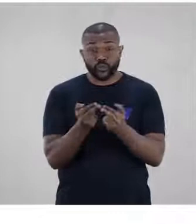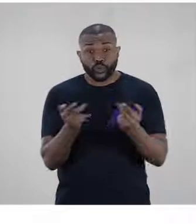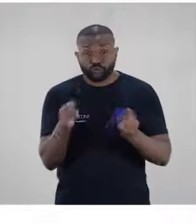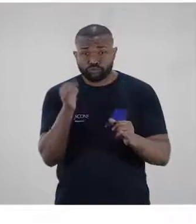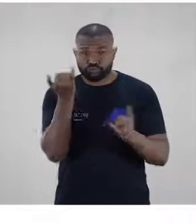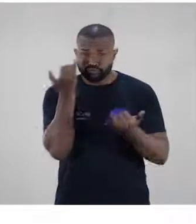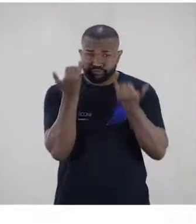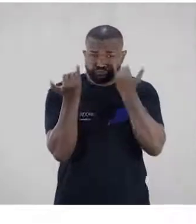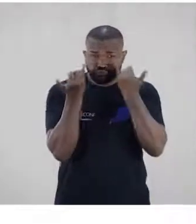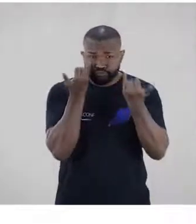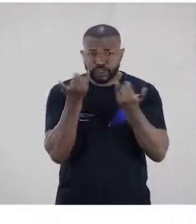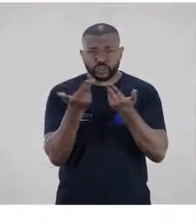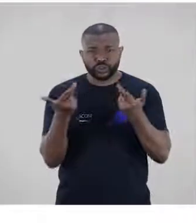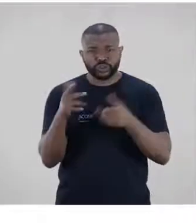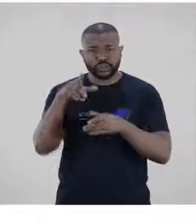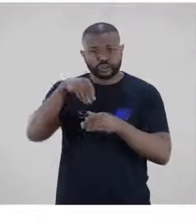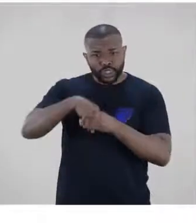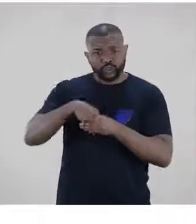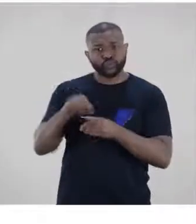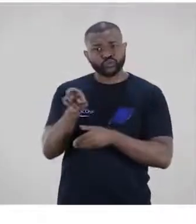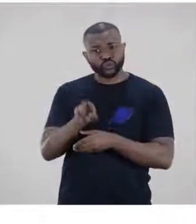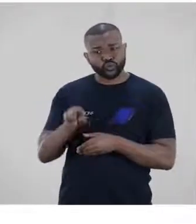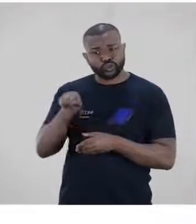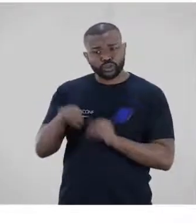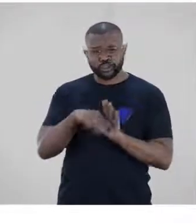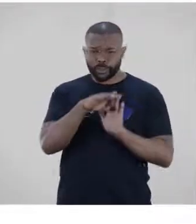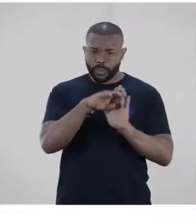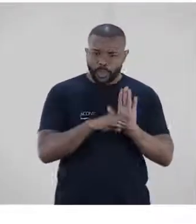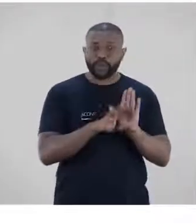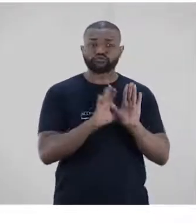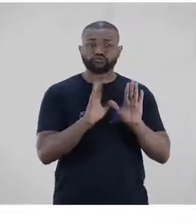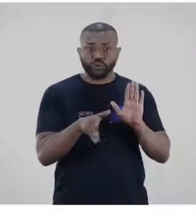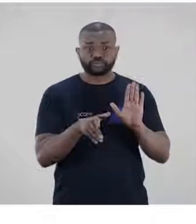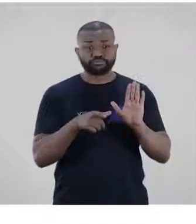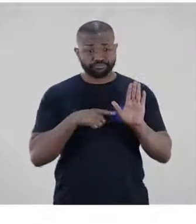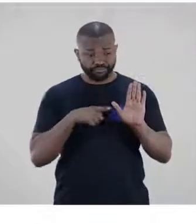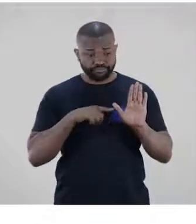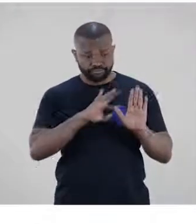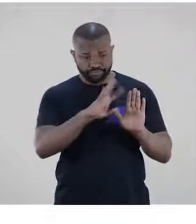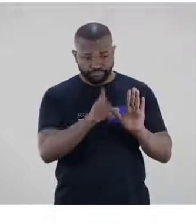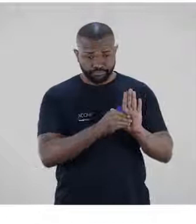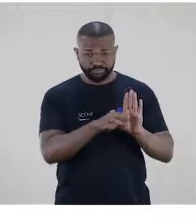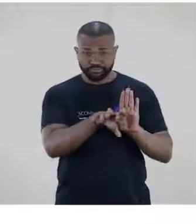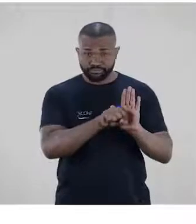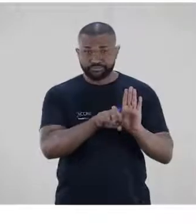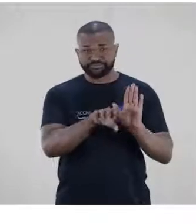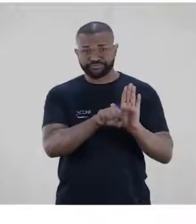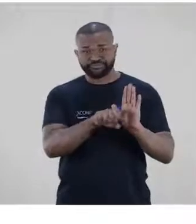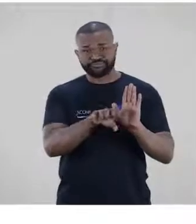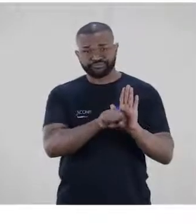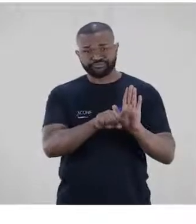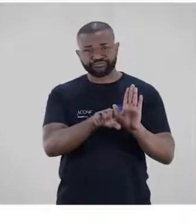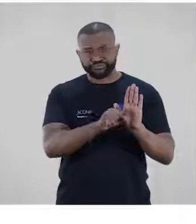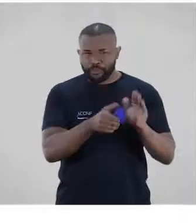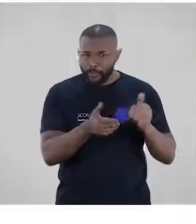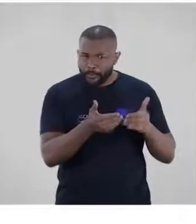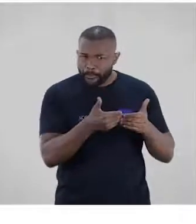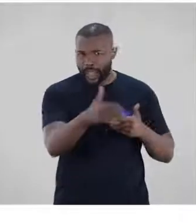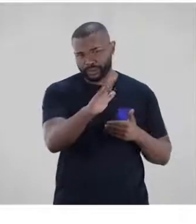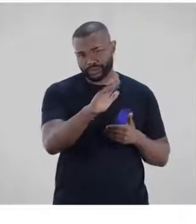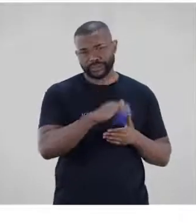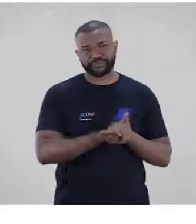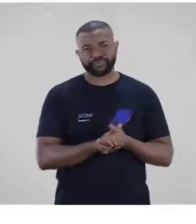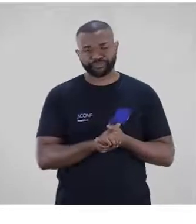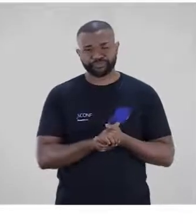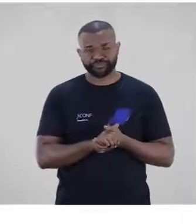and we would keeping them and aggregating them over a course of period of longer, infinite kind of log of time, and now